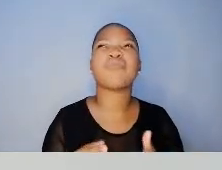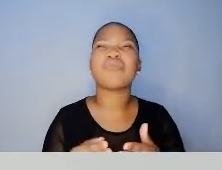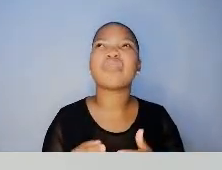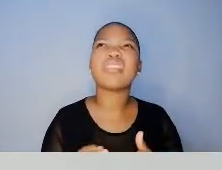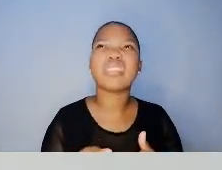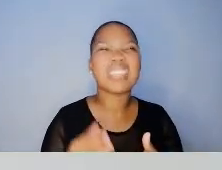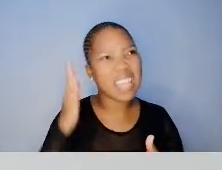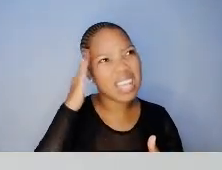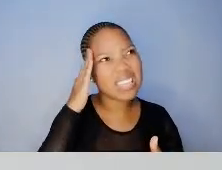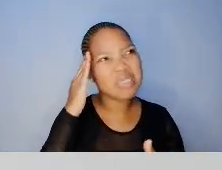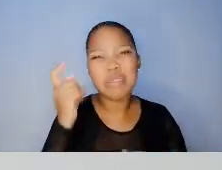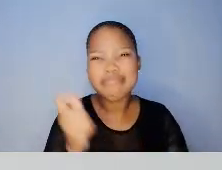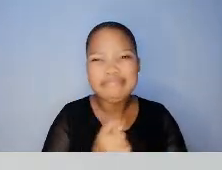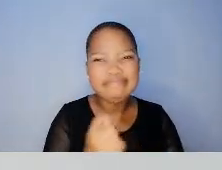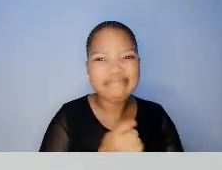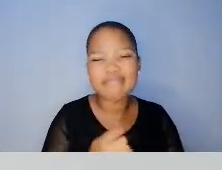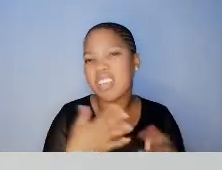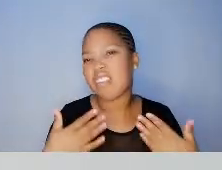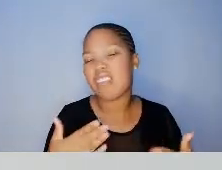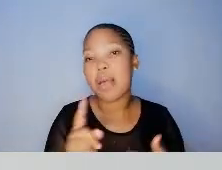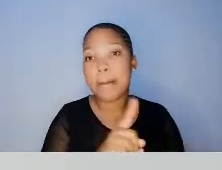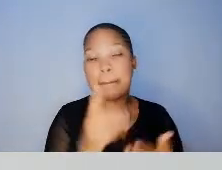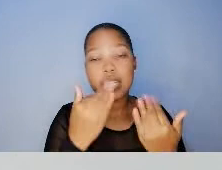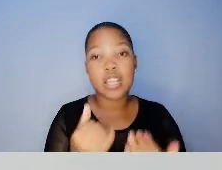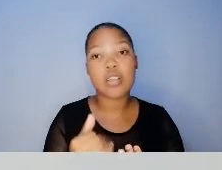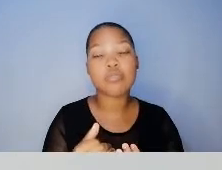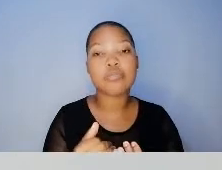revision. And what I have right now,